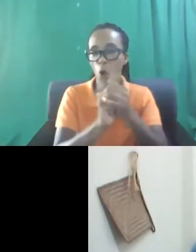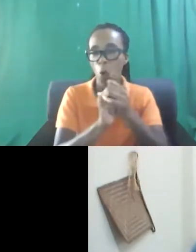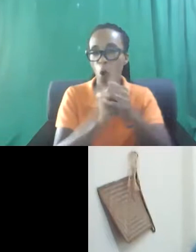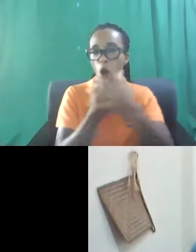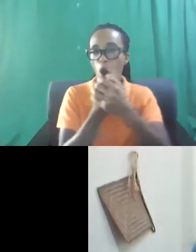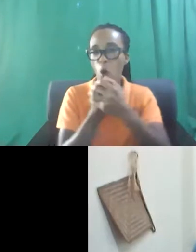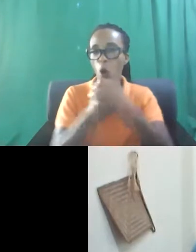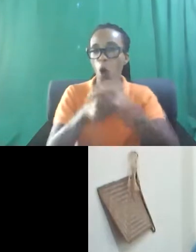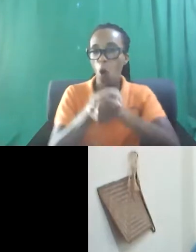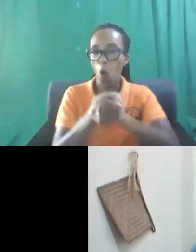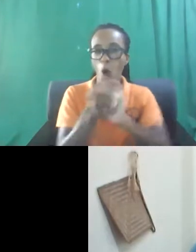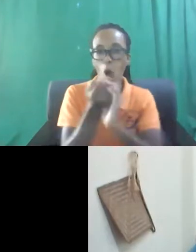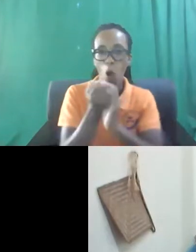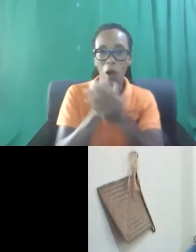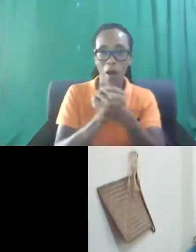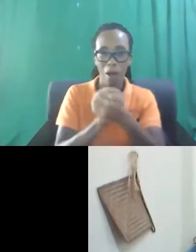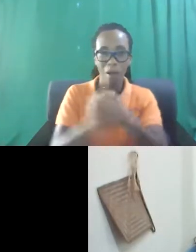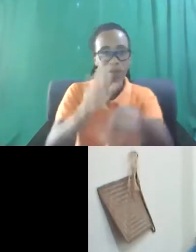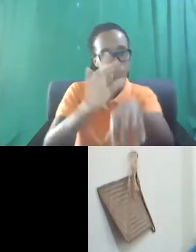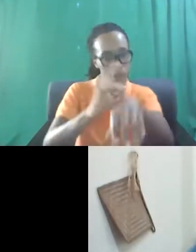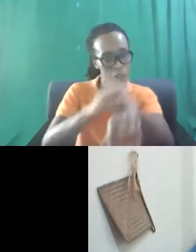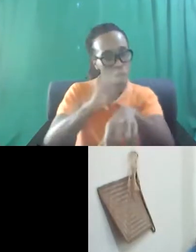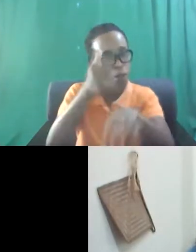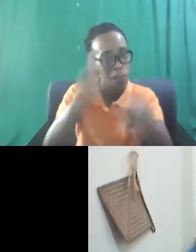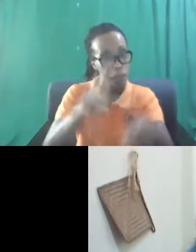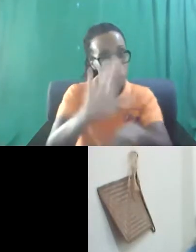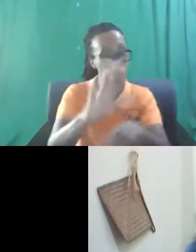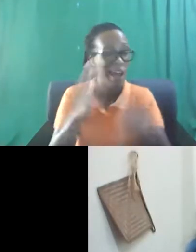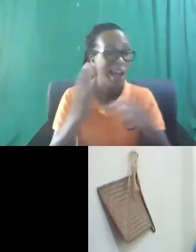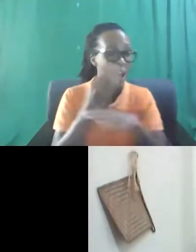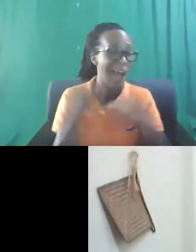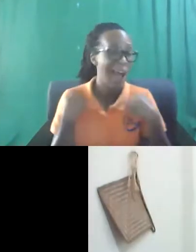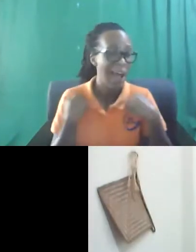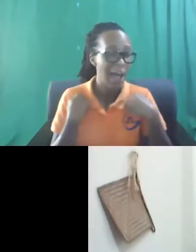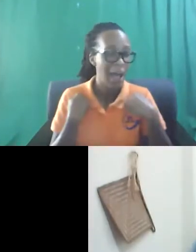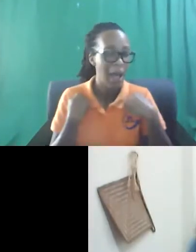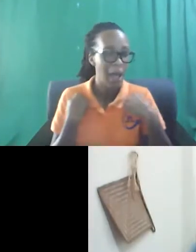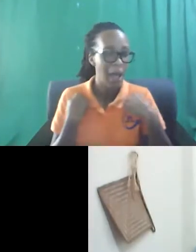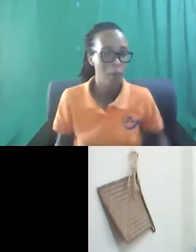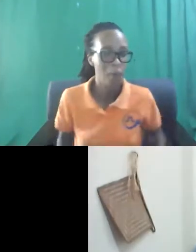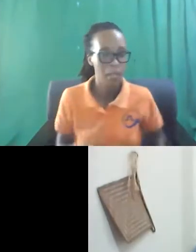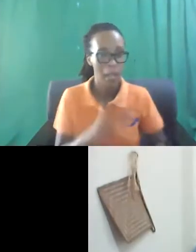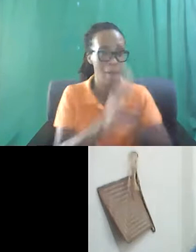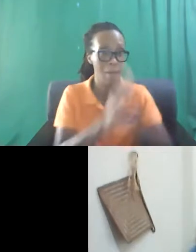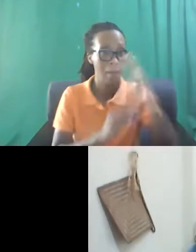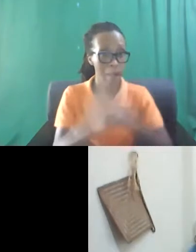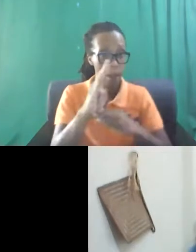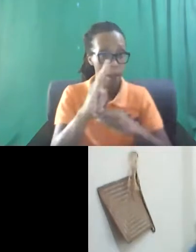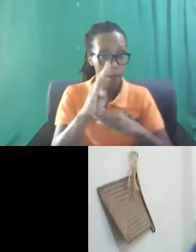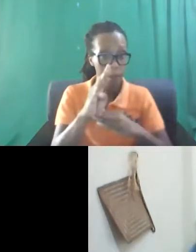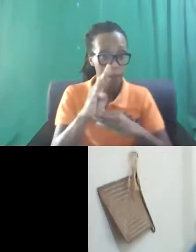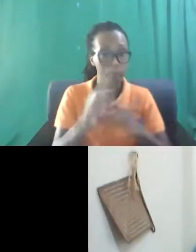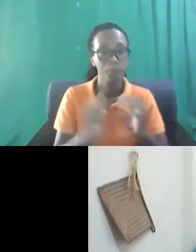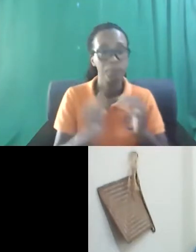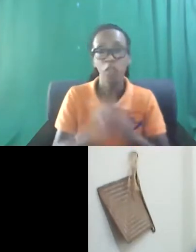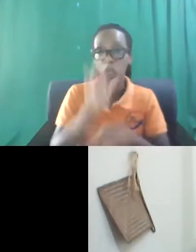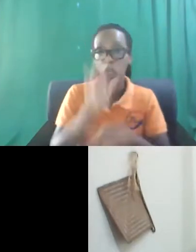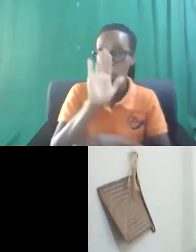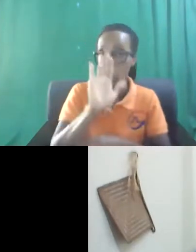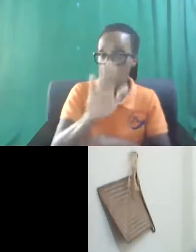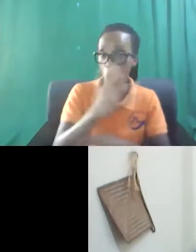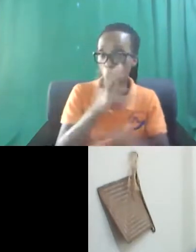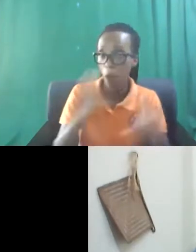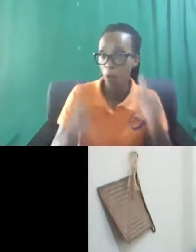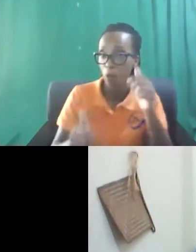and so you touch the other person's hands and body to perceive. So this language is called Bay Island Sign Language. Mm-hmm. And this is